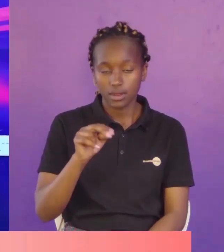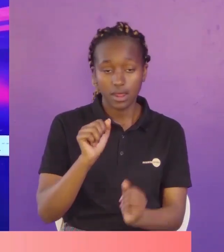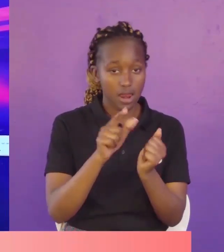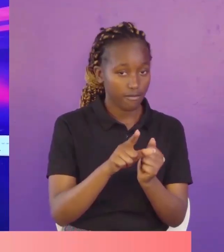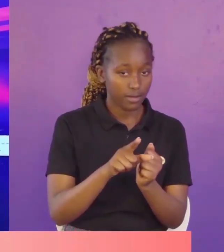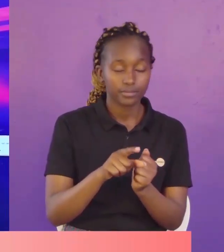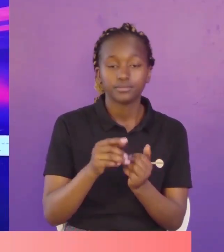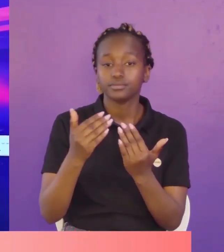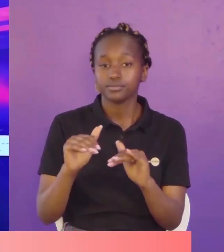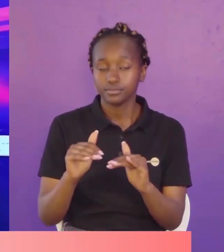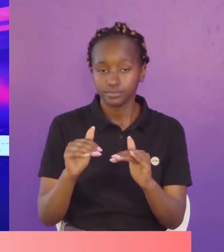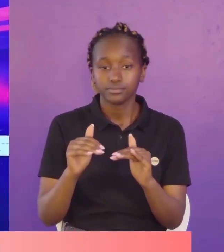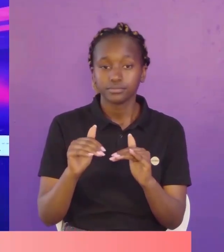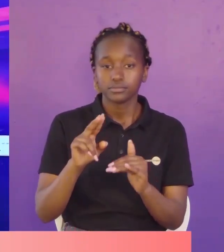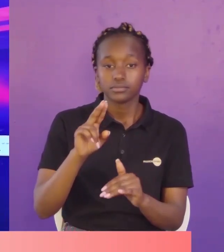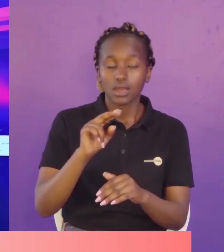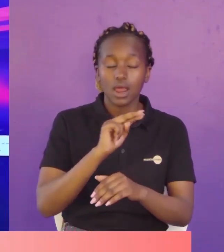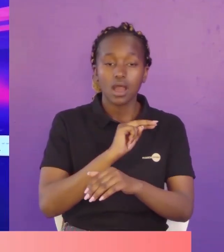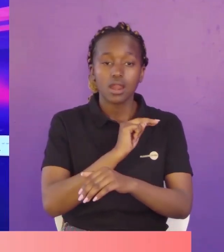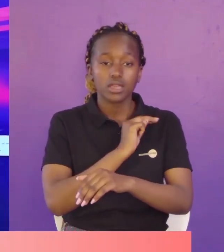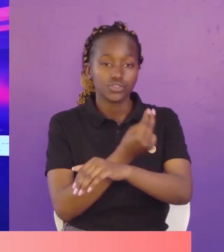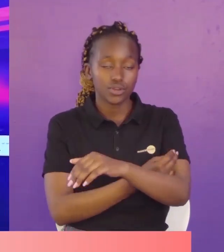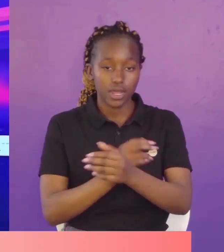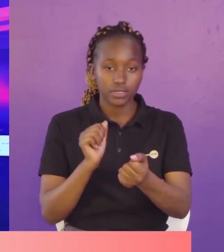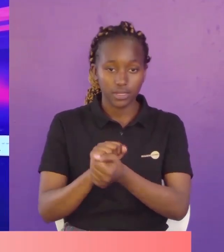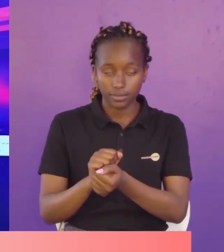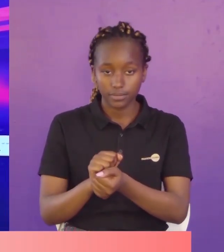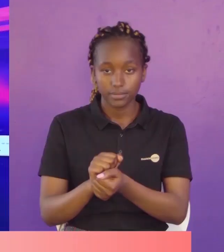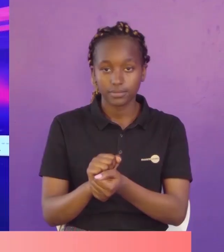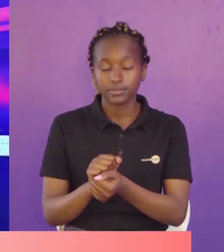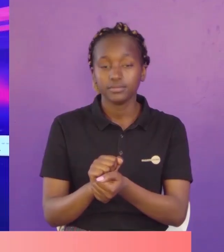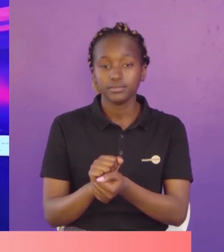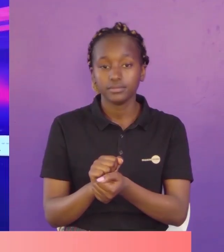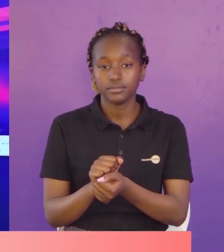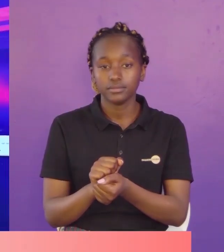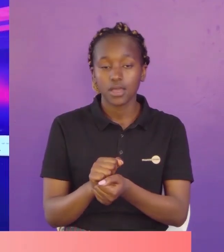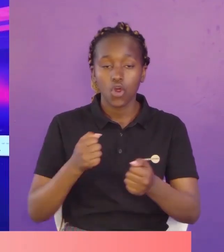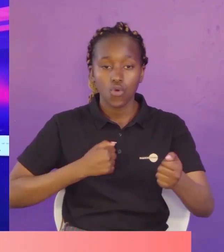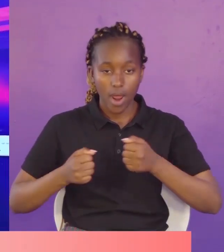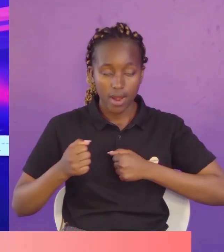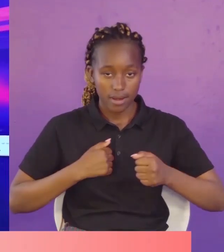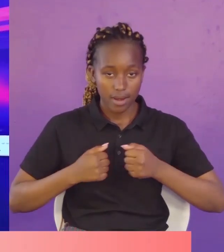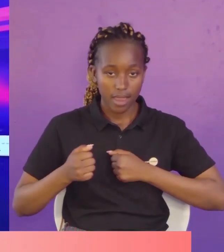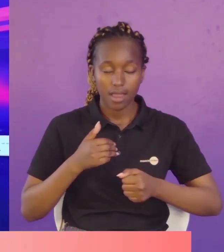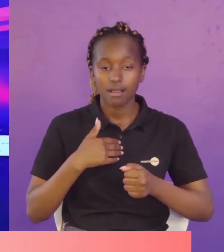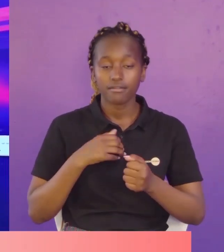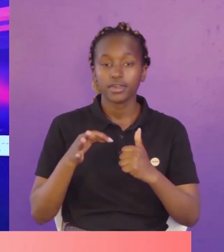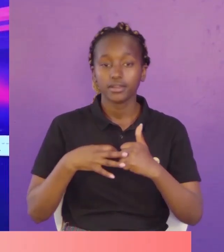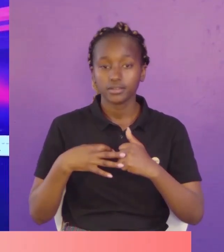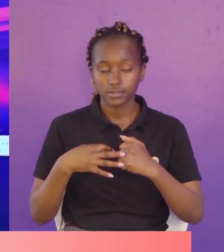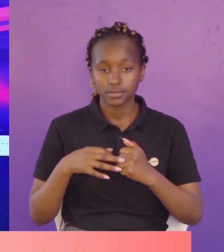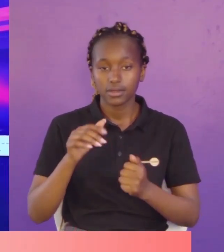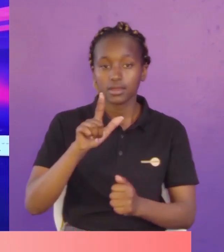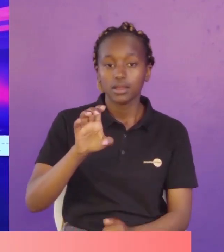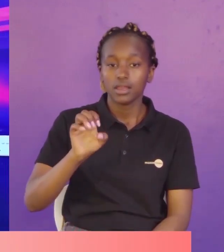points. Then we have Nigeria, who have 10 points. Also, we have Rwanda, who have 8 points.